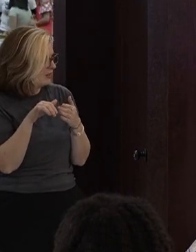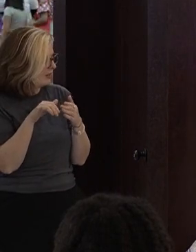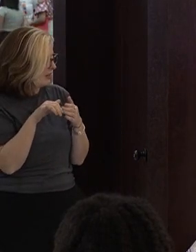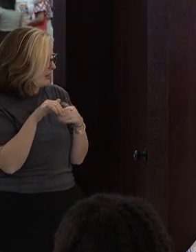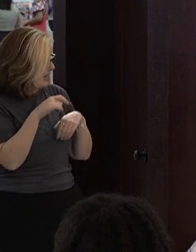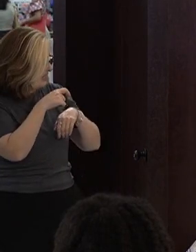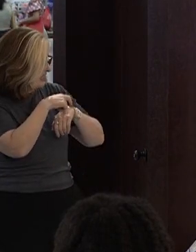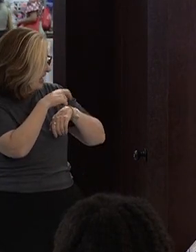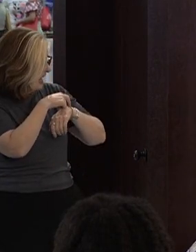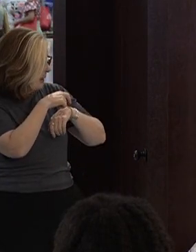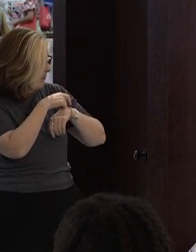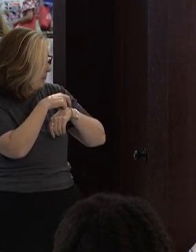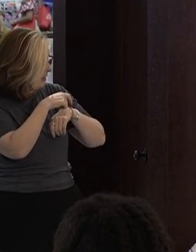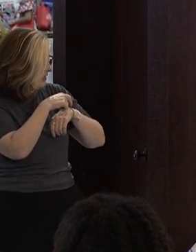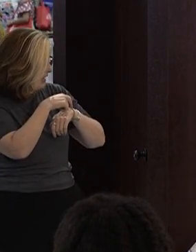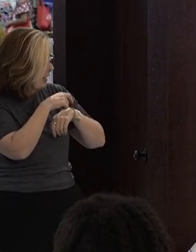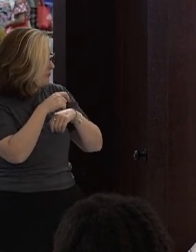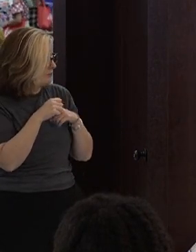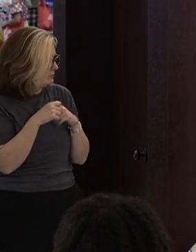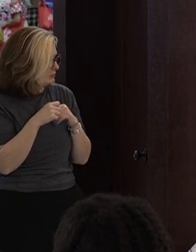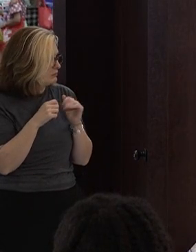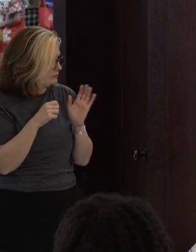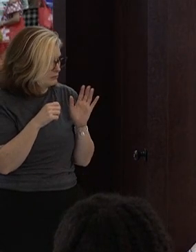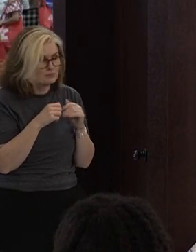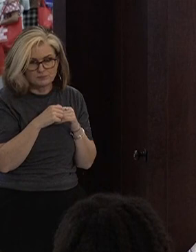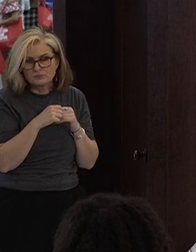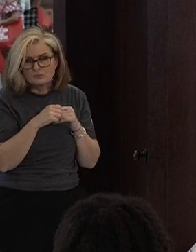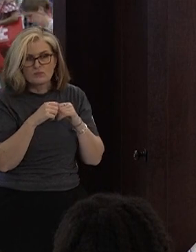right? Because copyright is,